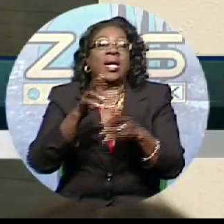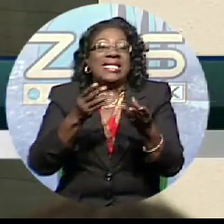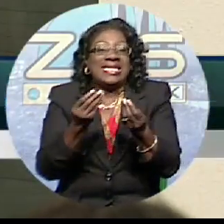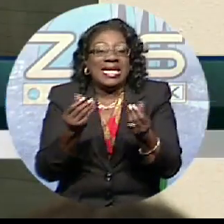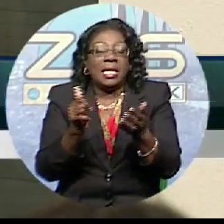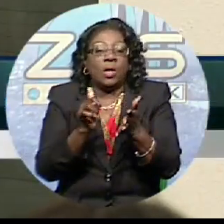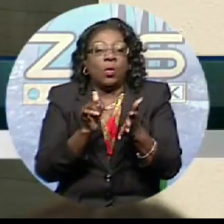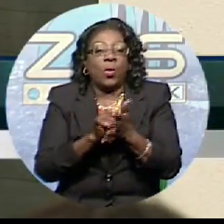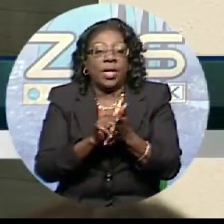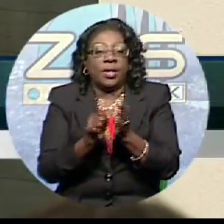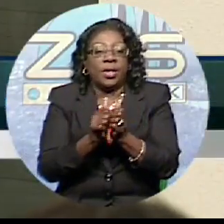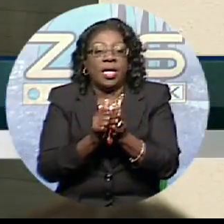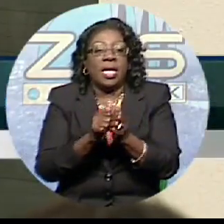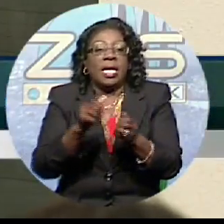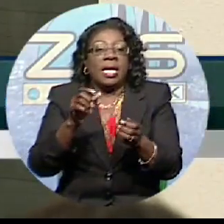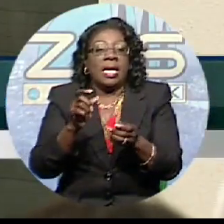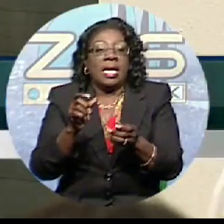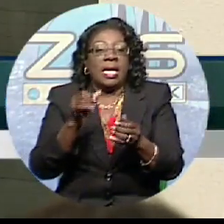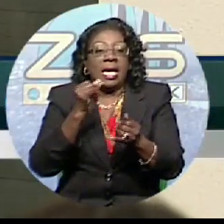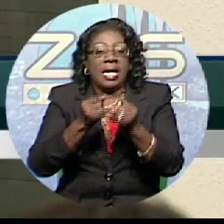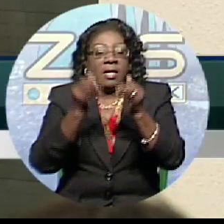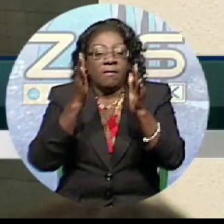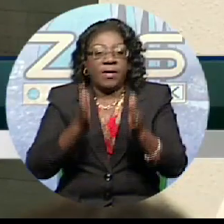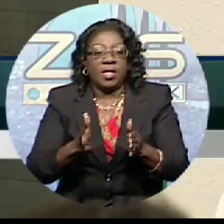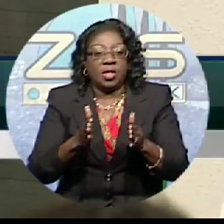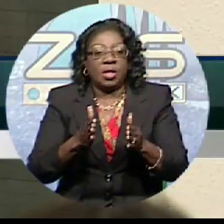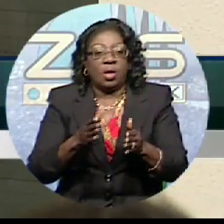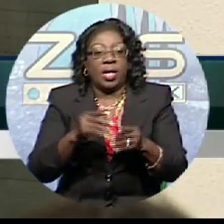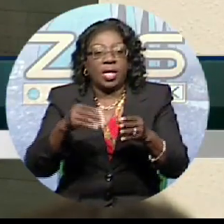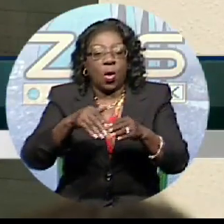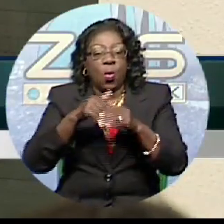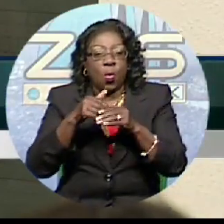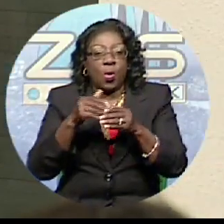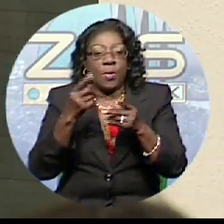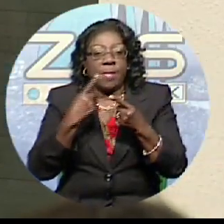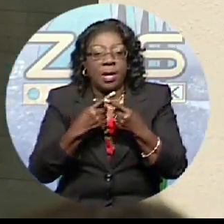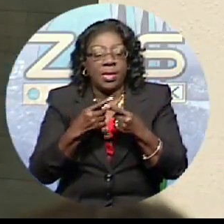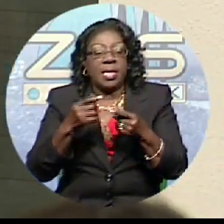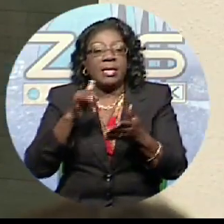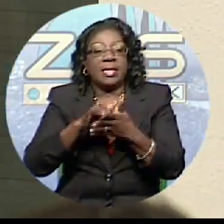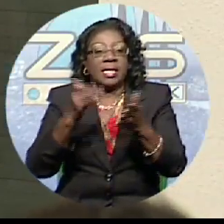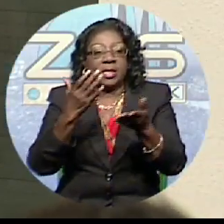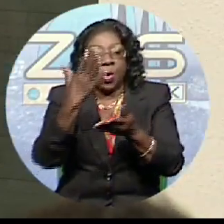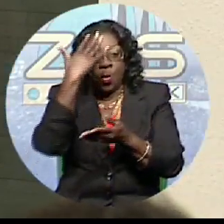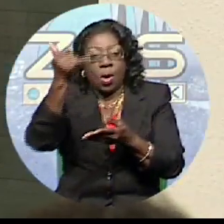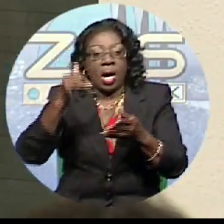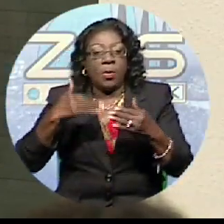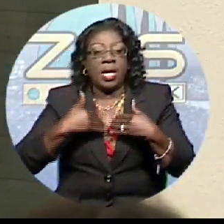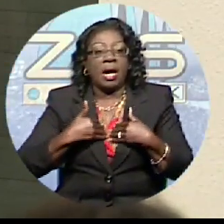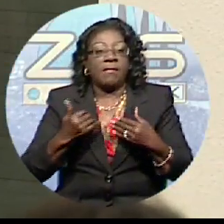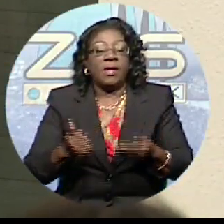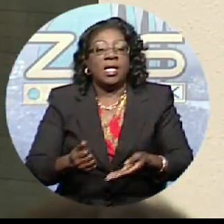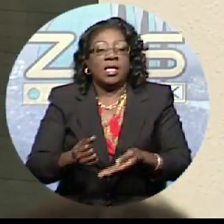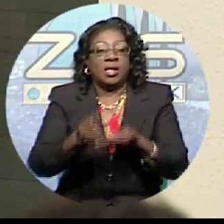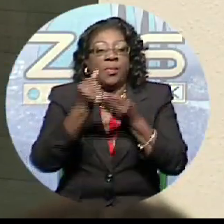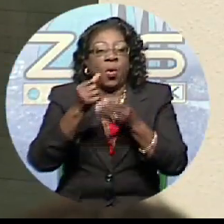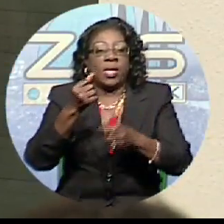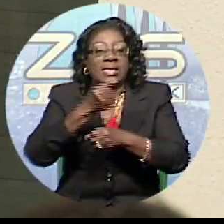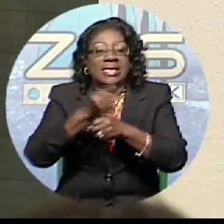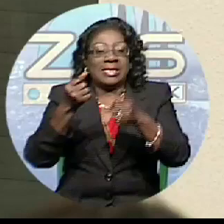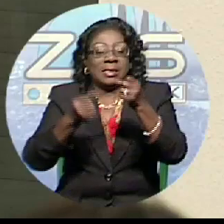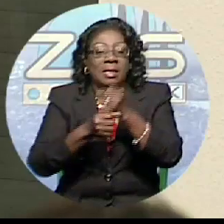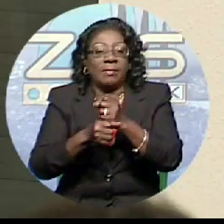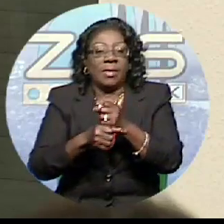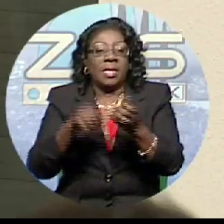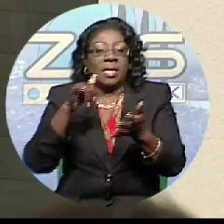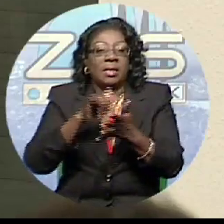individual applications on their own merits. That is why we have a court system. That is why the Constitution gives rights individually.